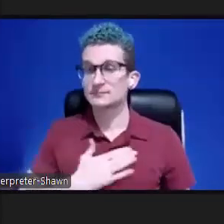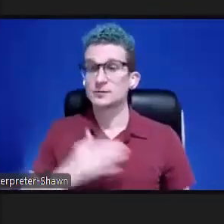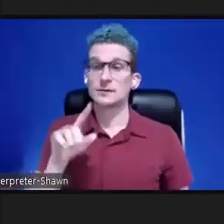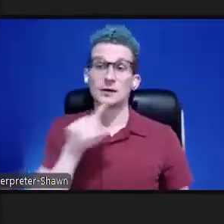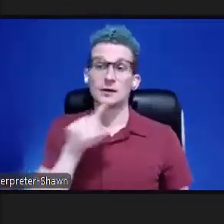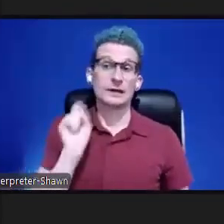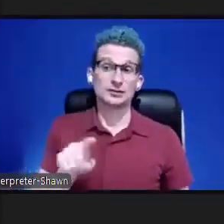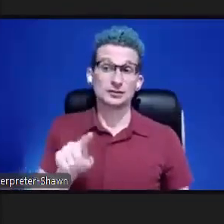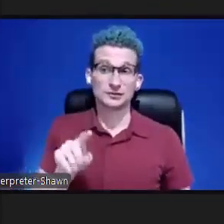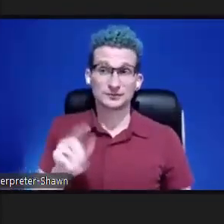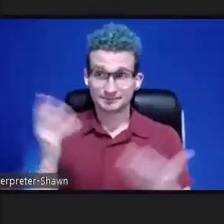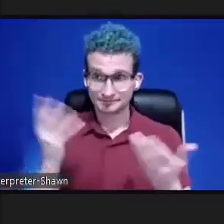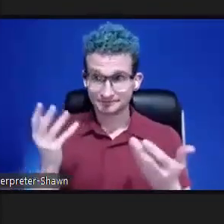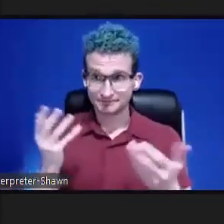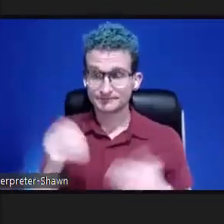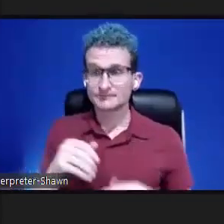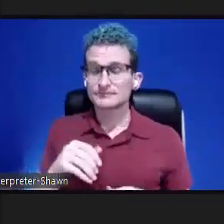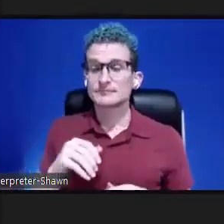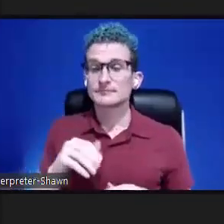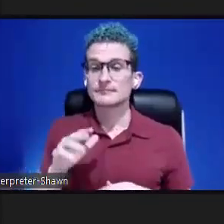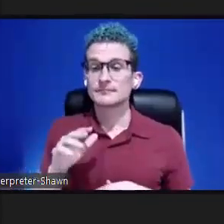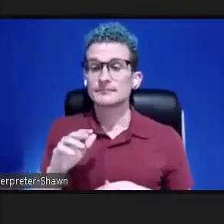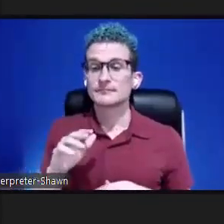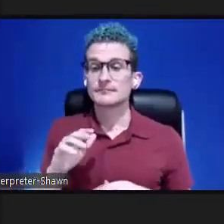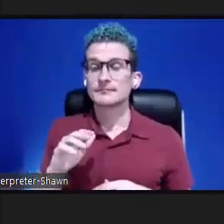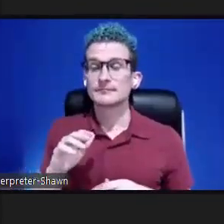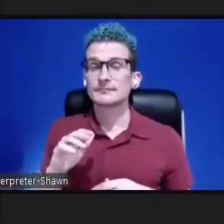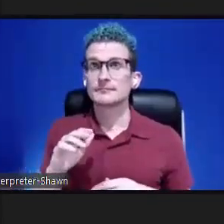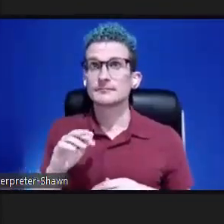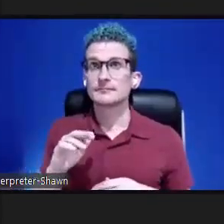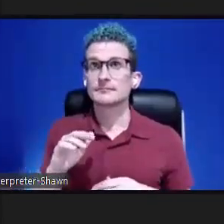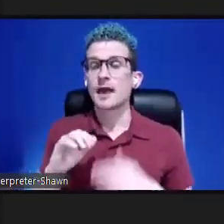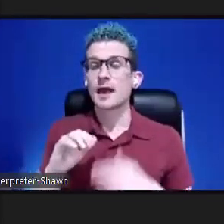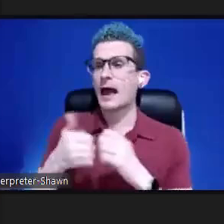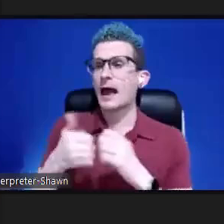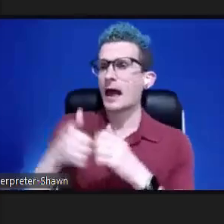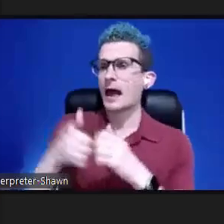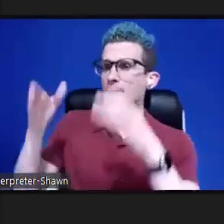how would somebody in the community